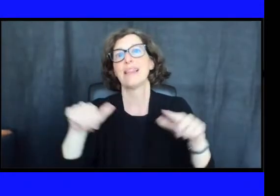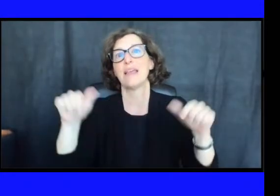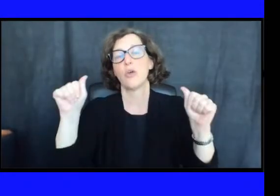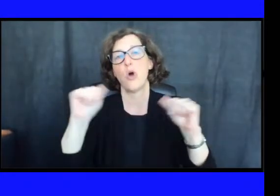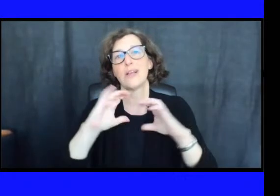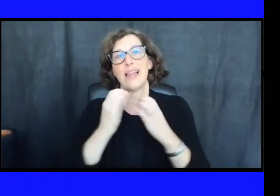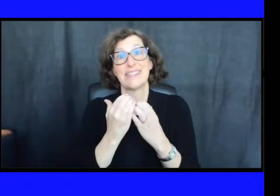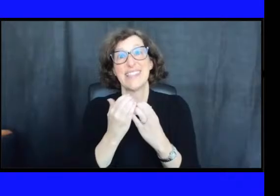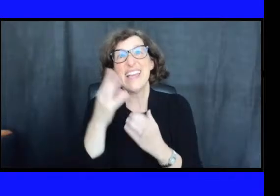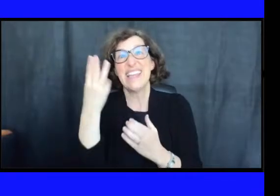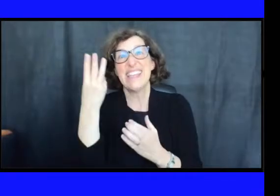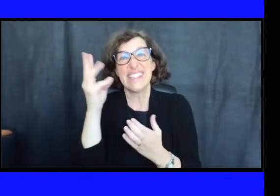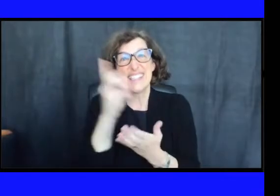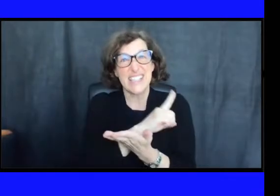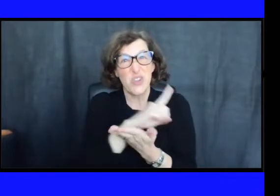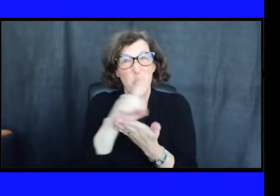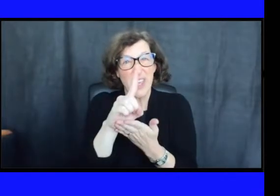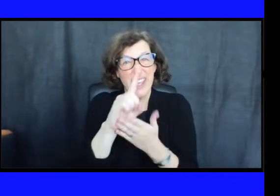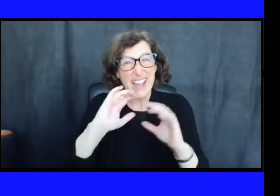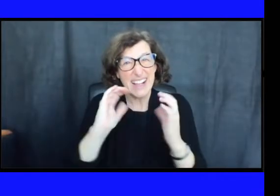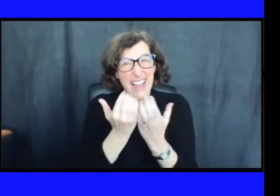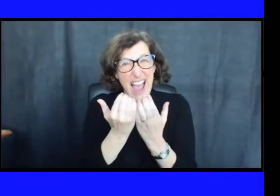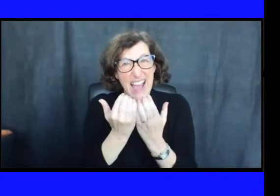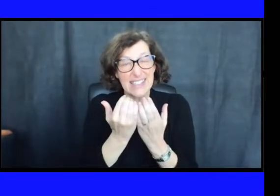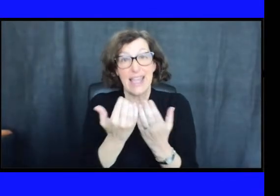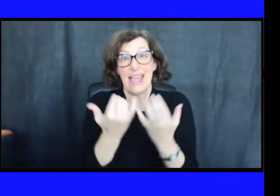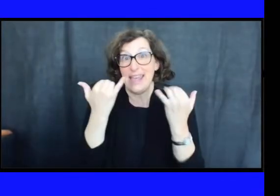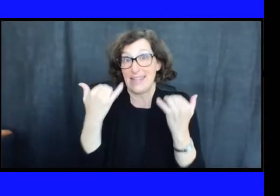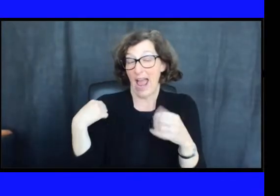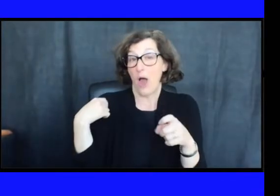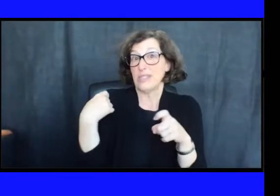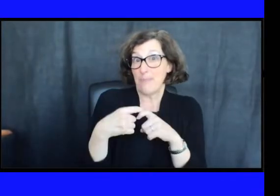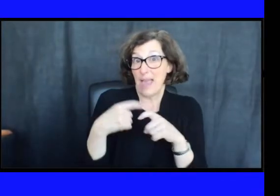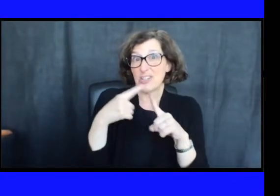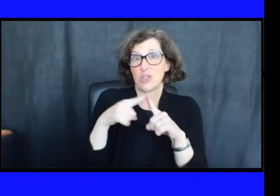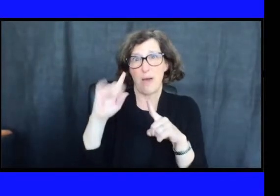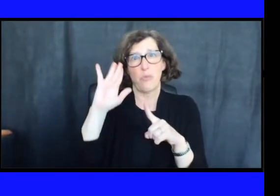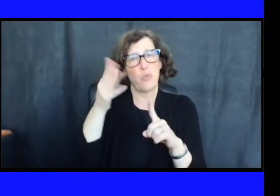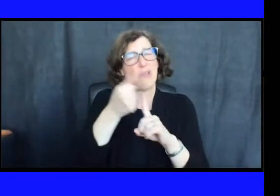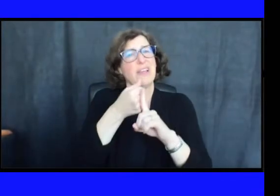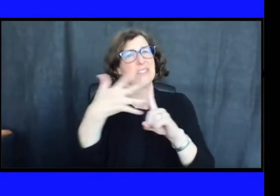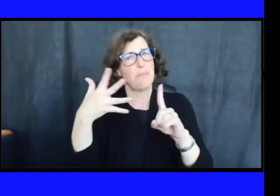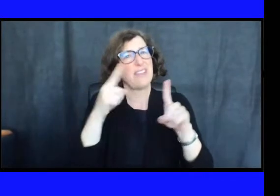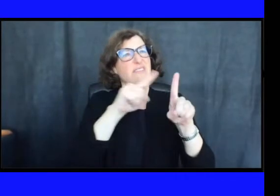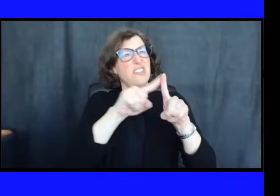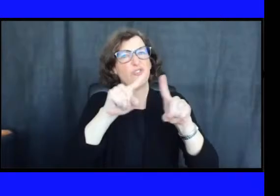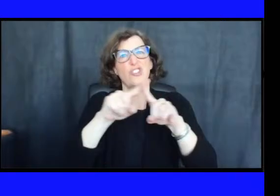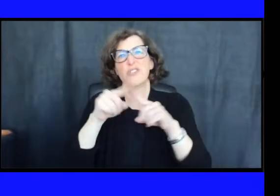prevention. This concludes my updates, and happy to answer any questions that you may have at this time.